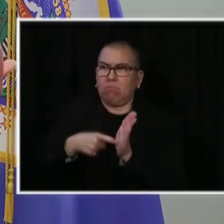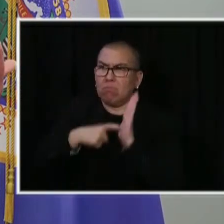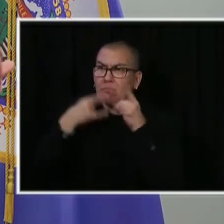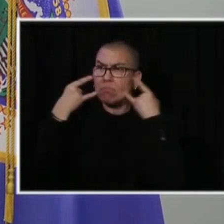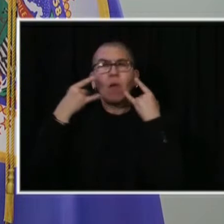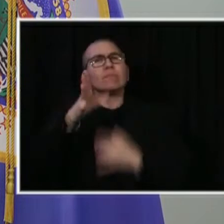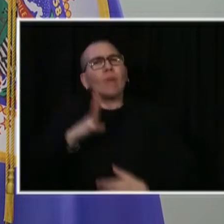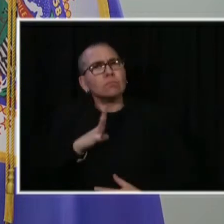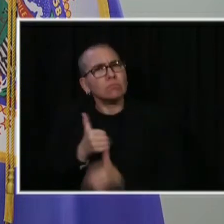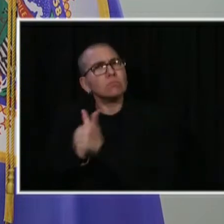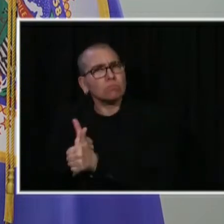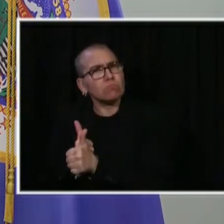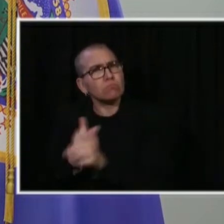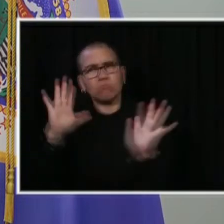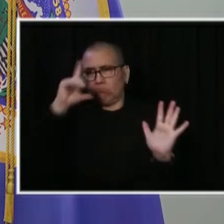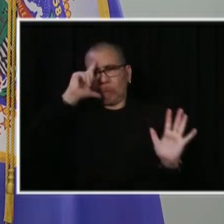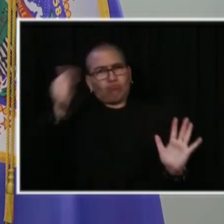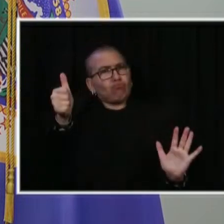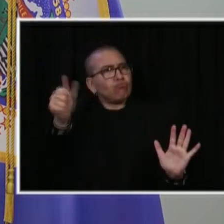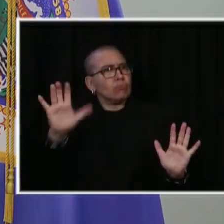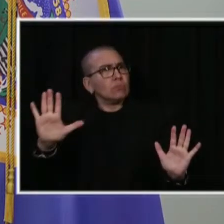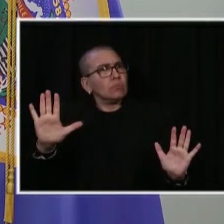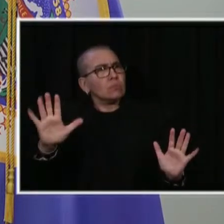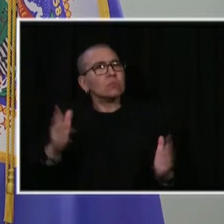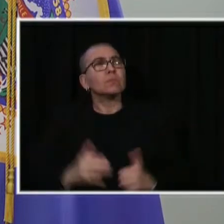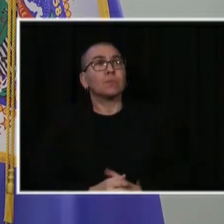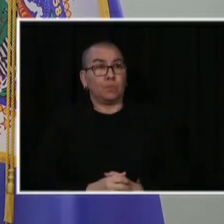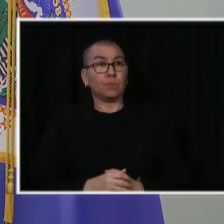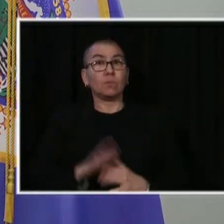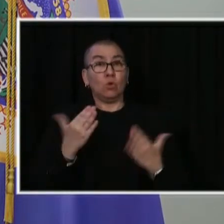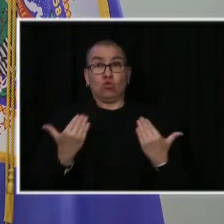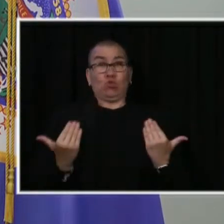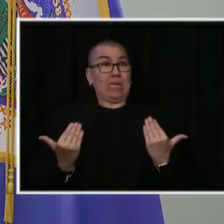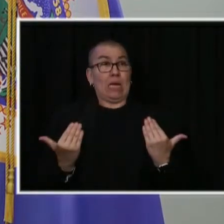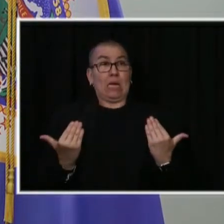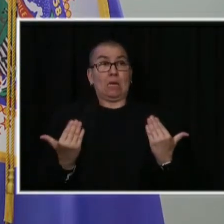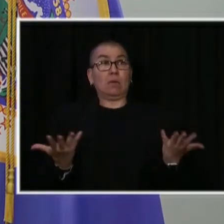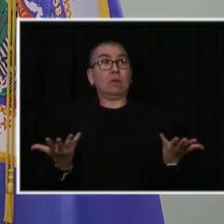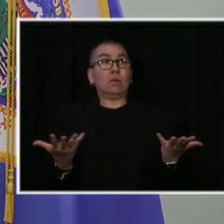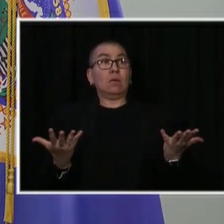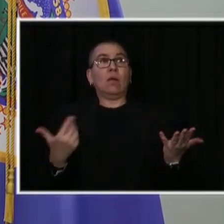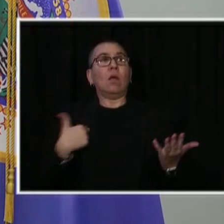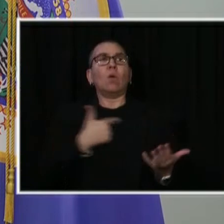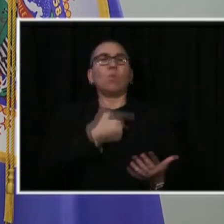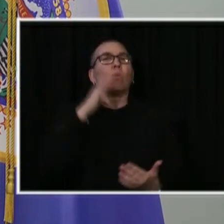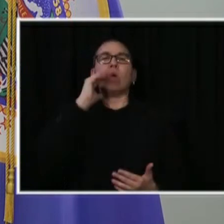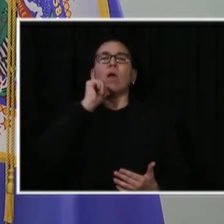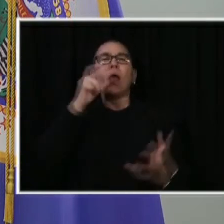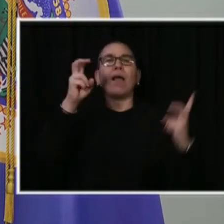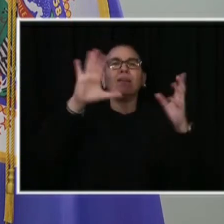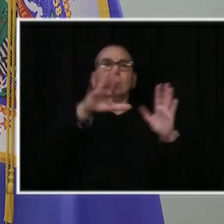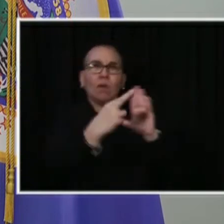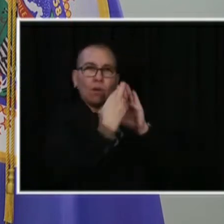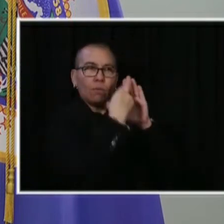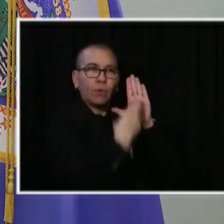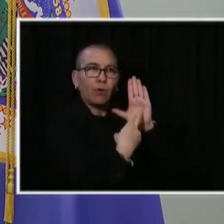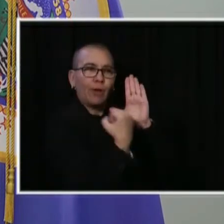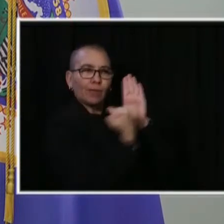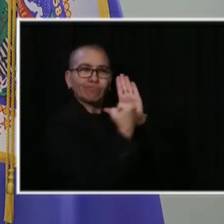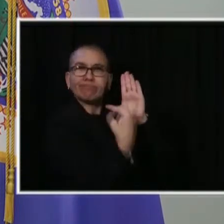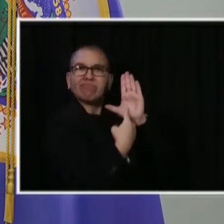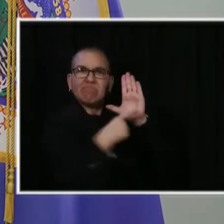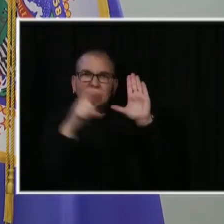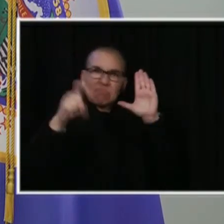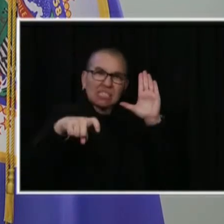of pre-COVID reality. But the difference is today we're announcing that due to the great progress we've made on vaccinations, the time